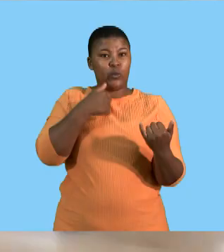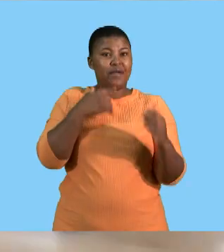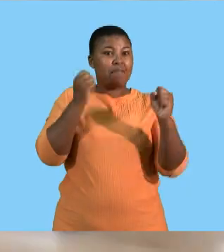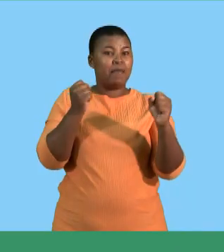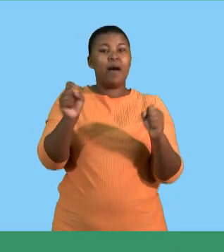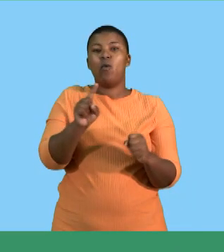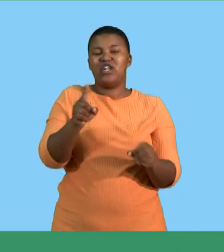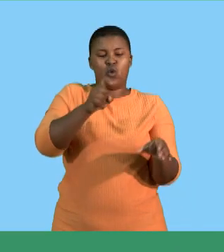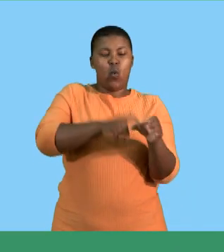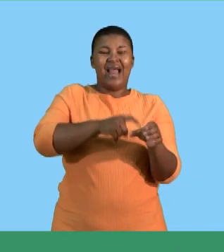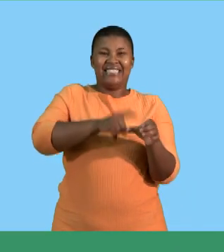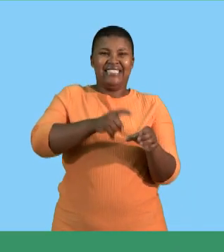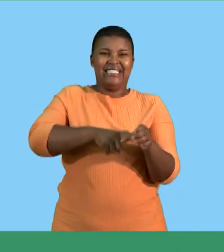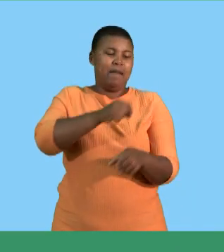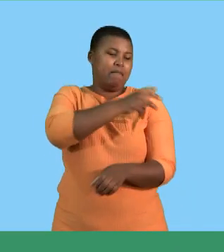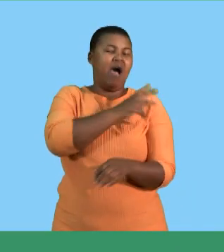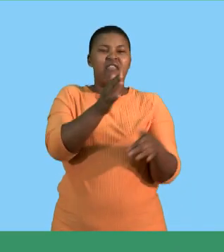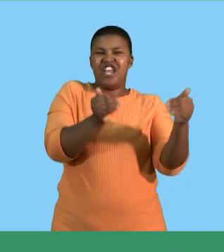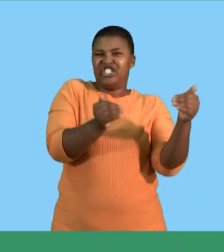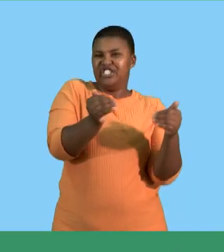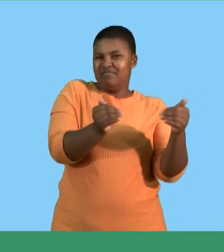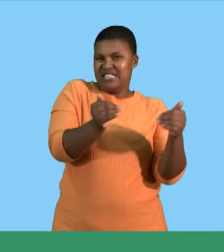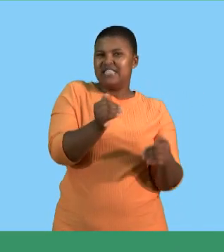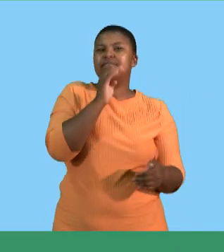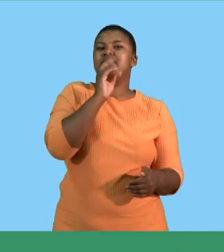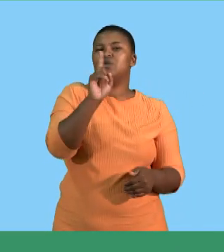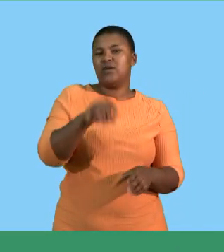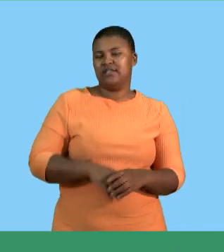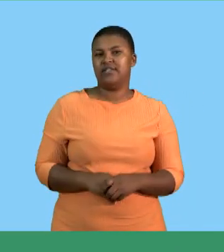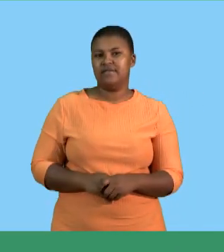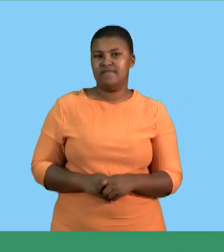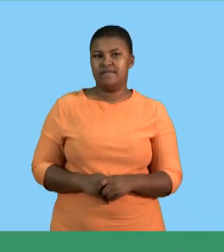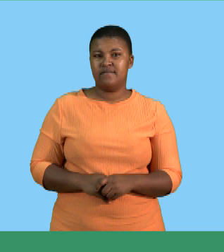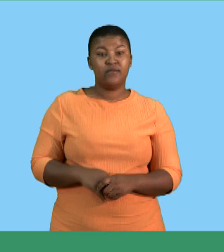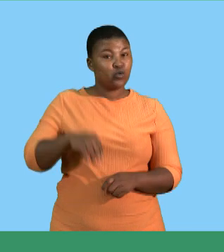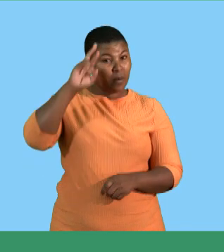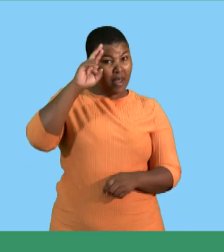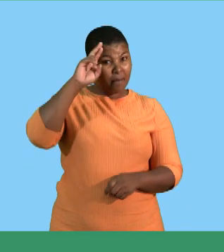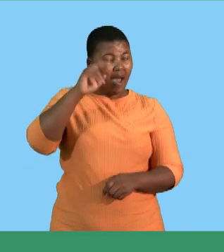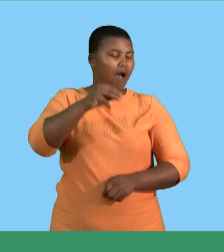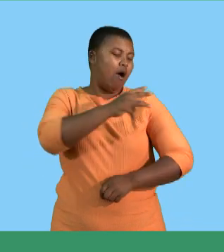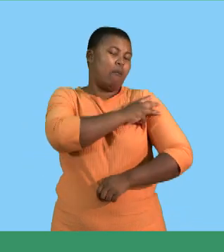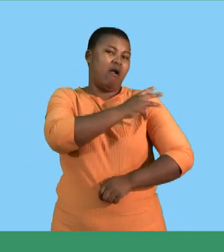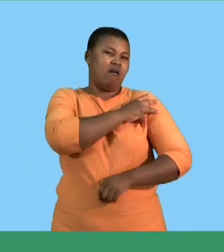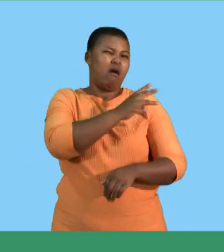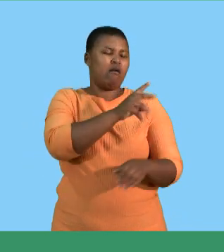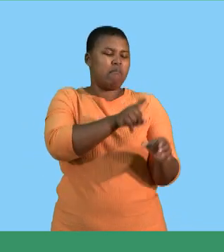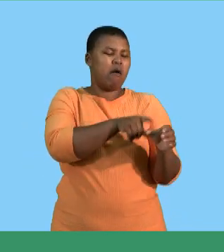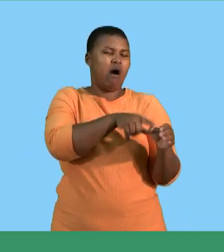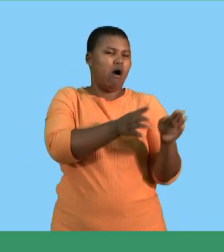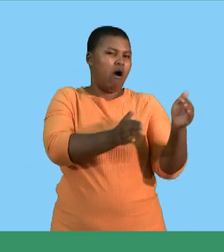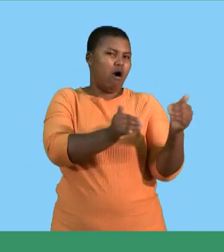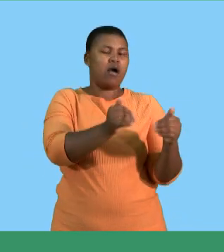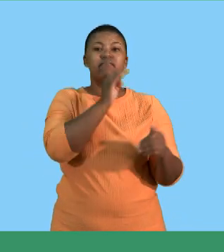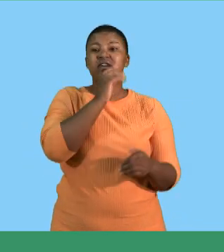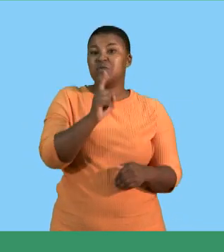today, and we are going to talk about this a lot, quality management. Now, quality management, remember when we refer to management, we manage